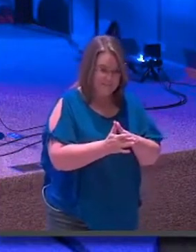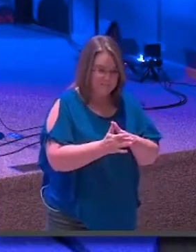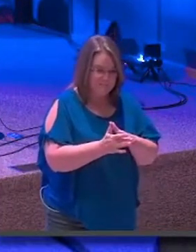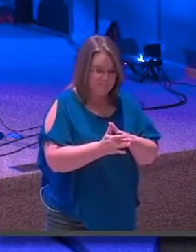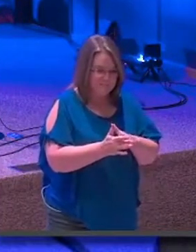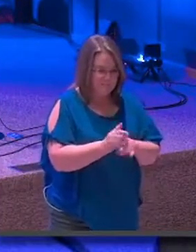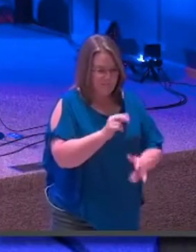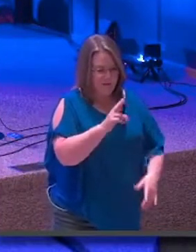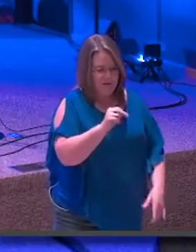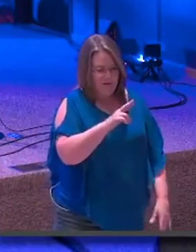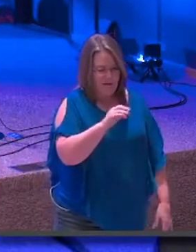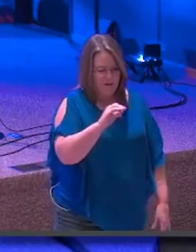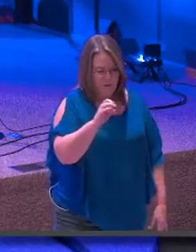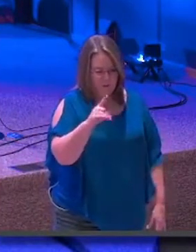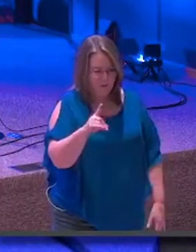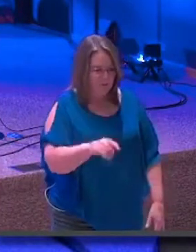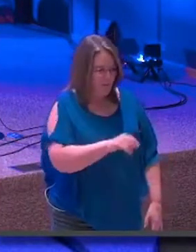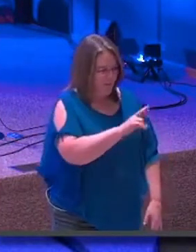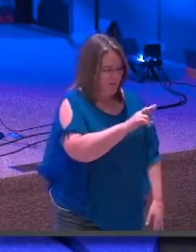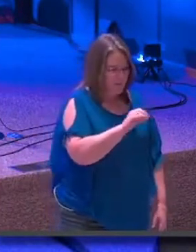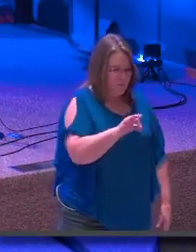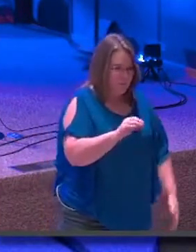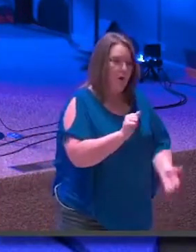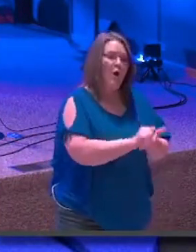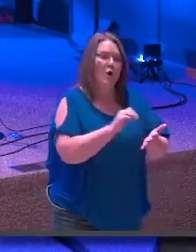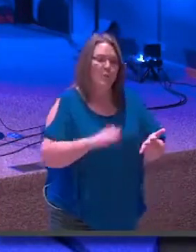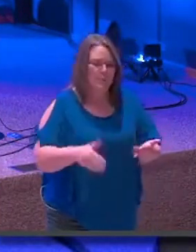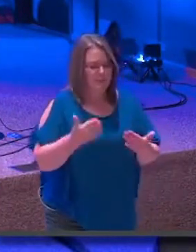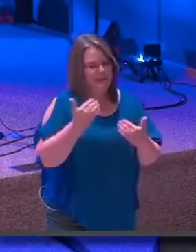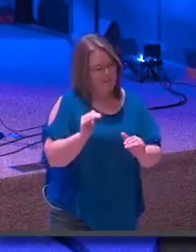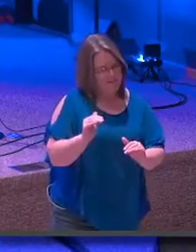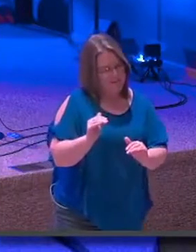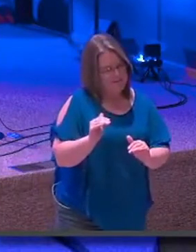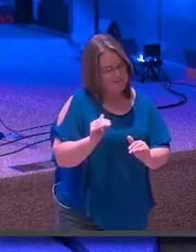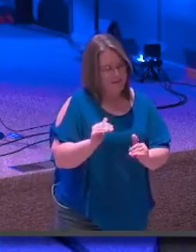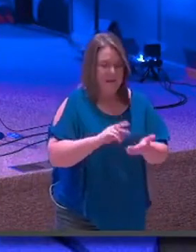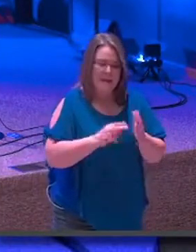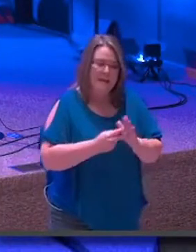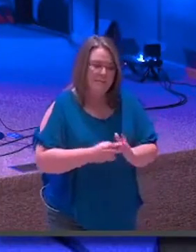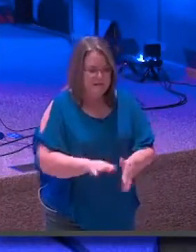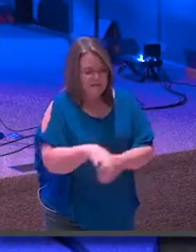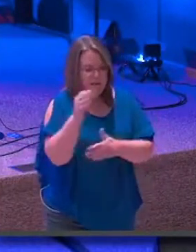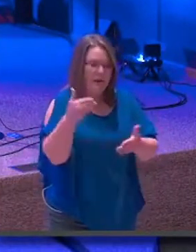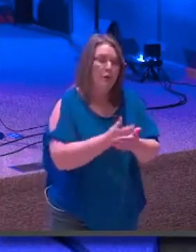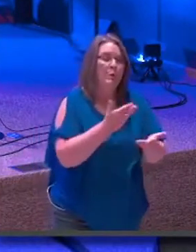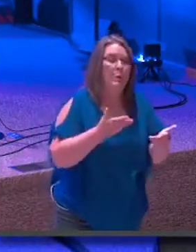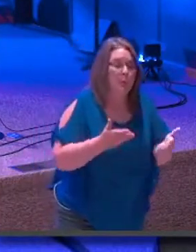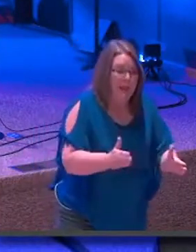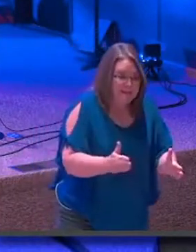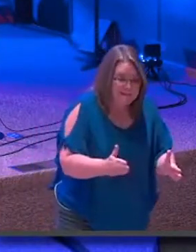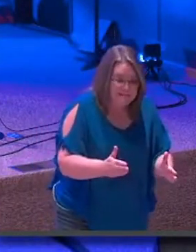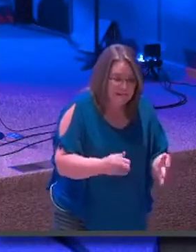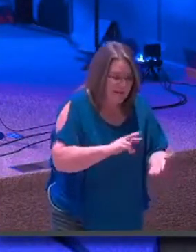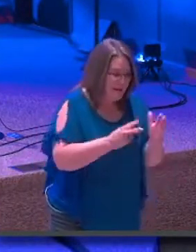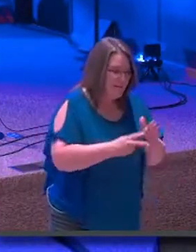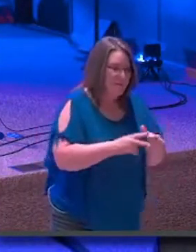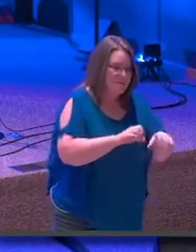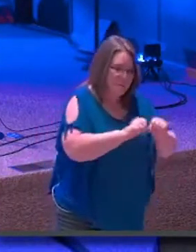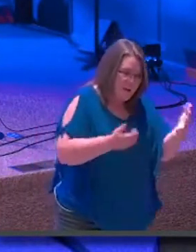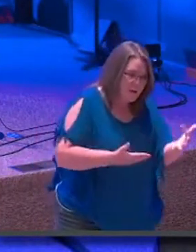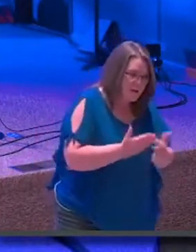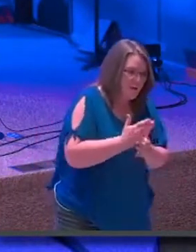roof. It means removing limitations. It means finding new ways. It means breaking through